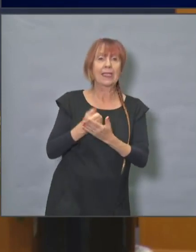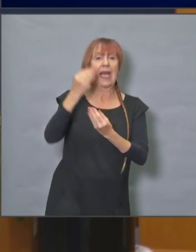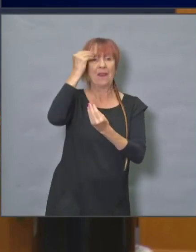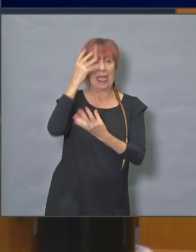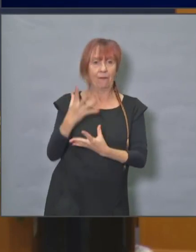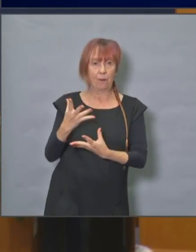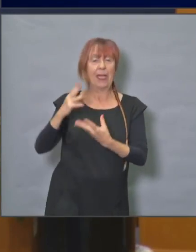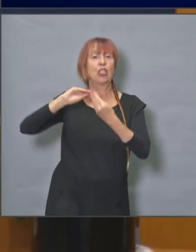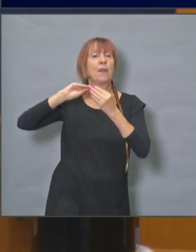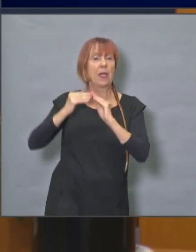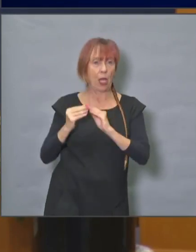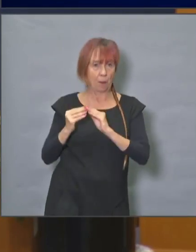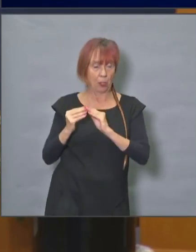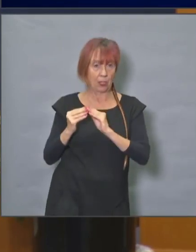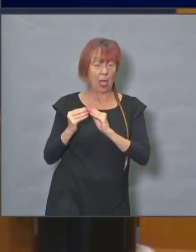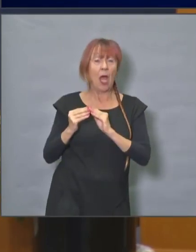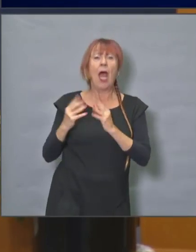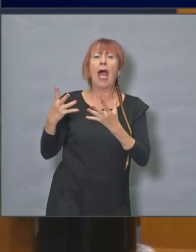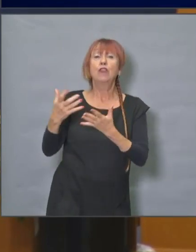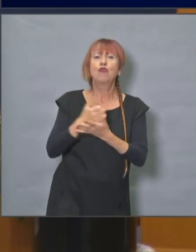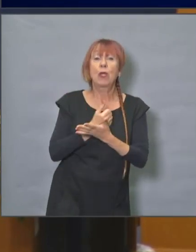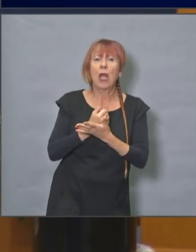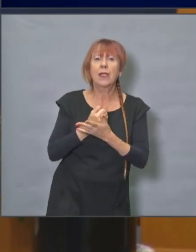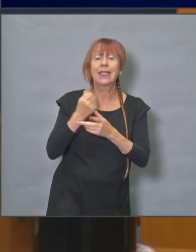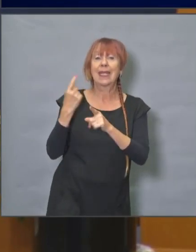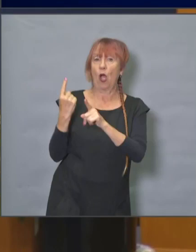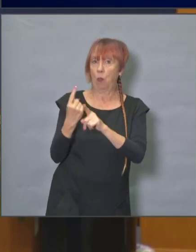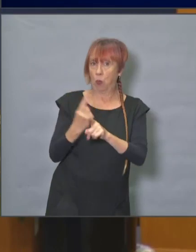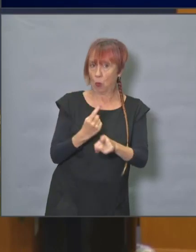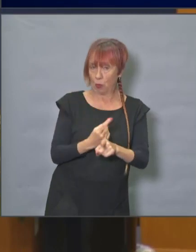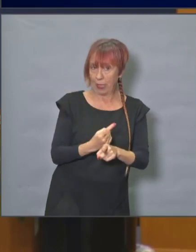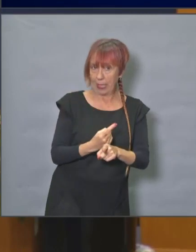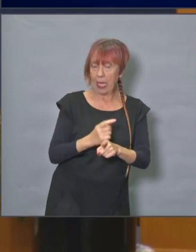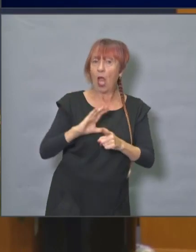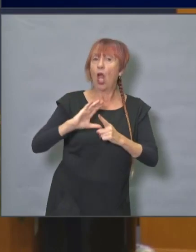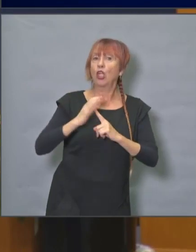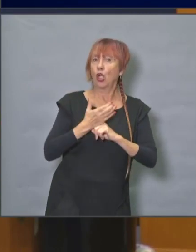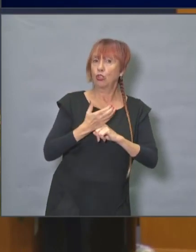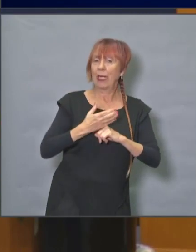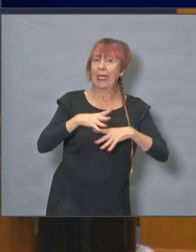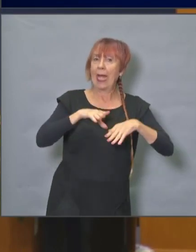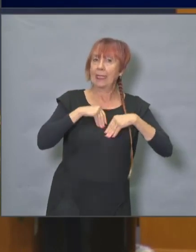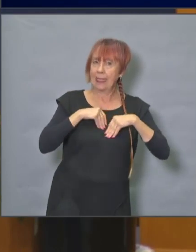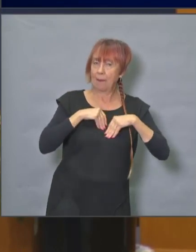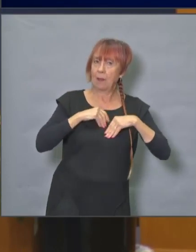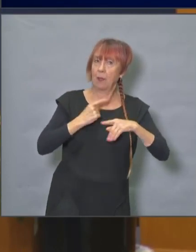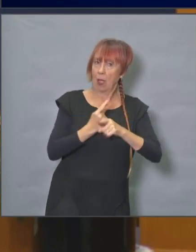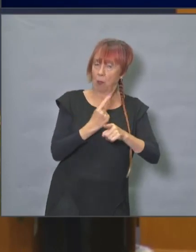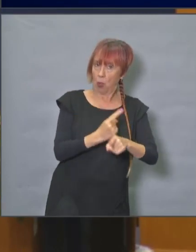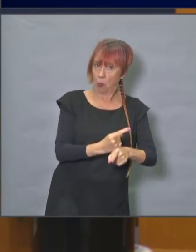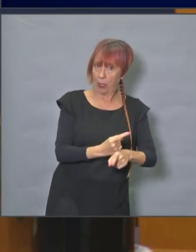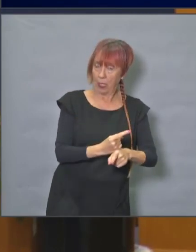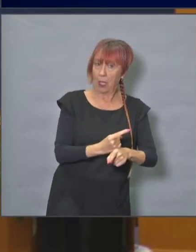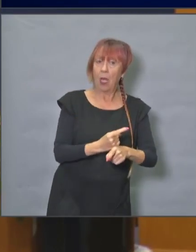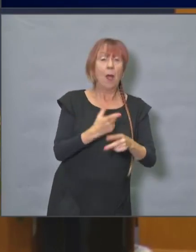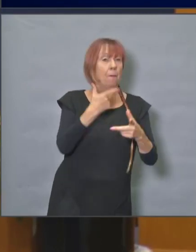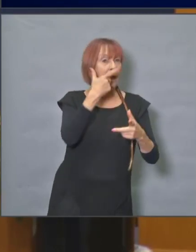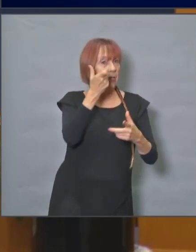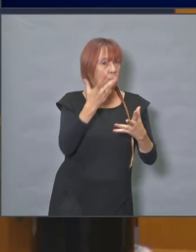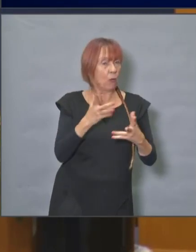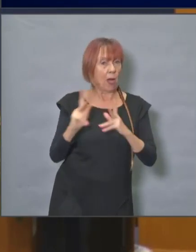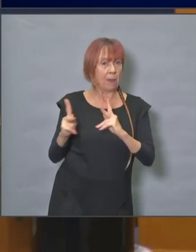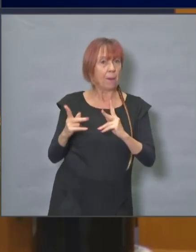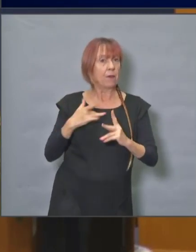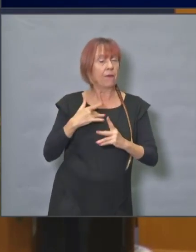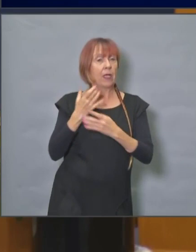appropriate and feel culturally acceptable to people so that they feel safe enough to answer. I